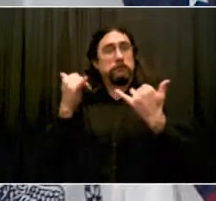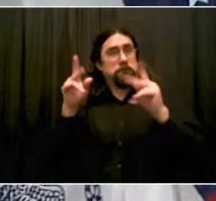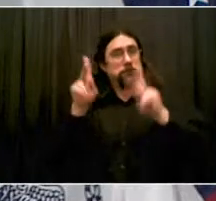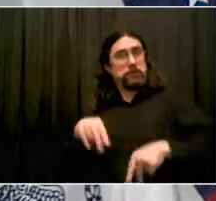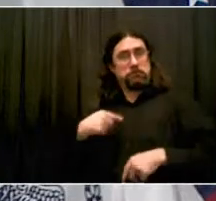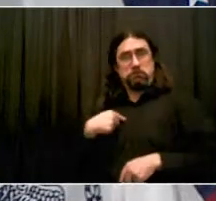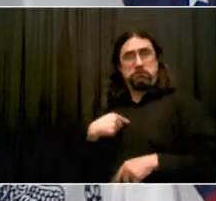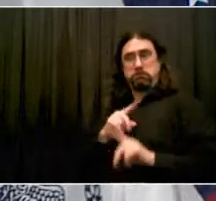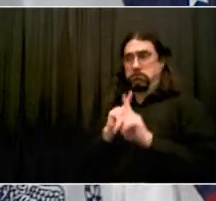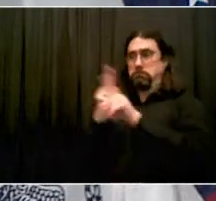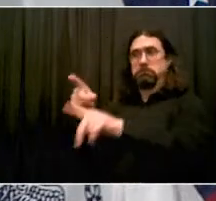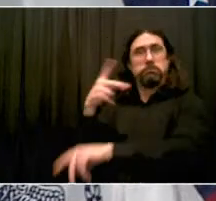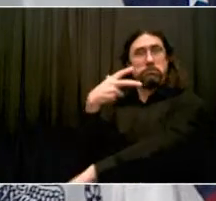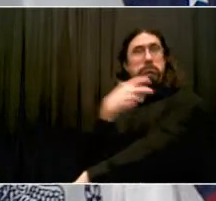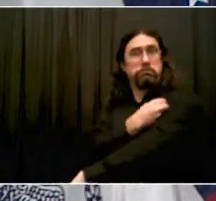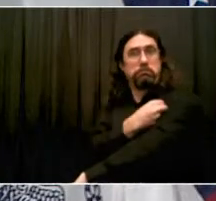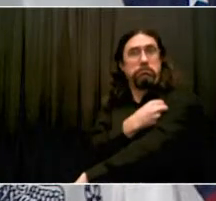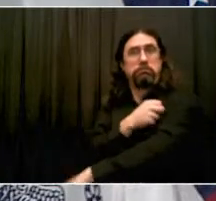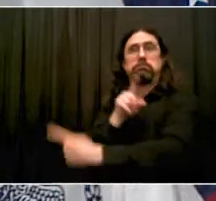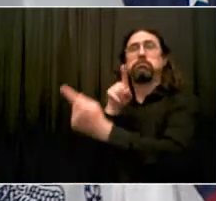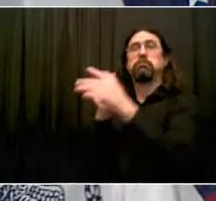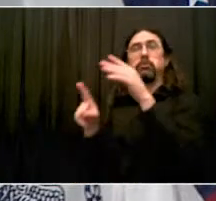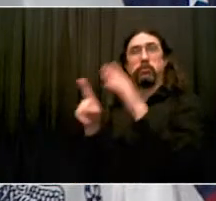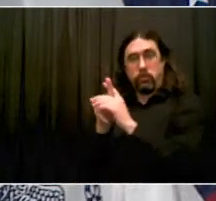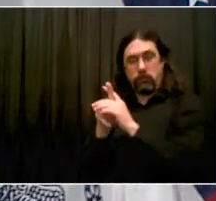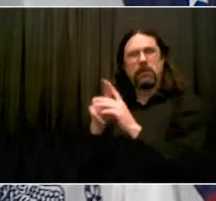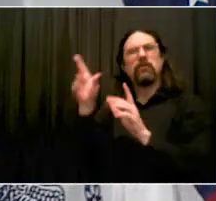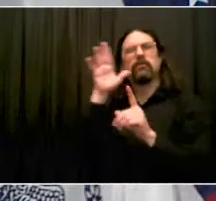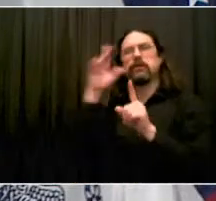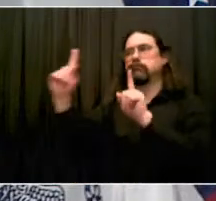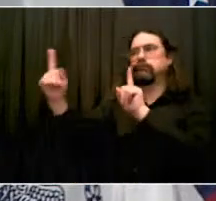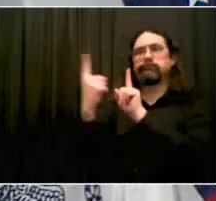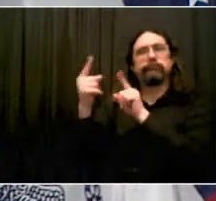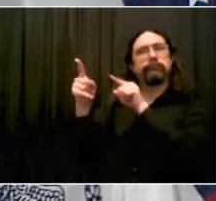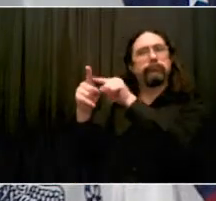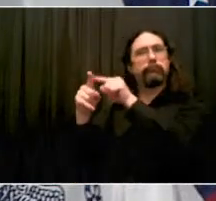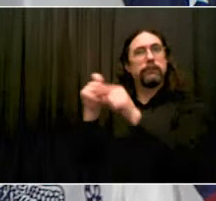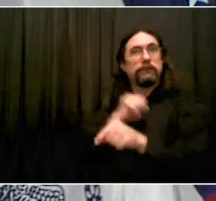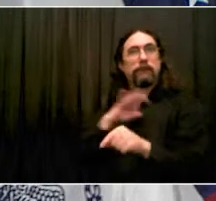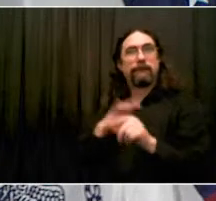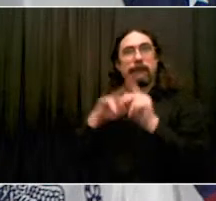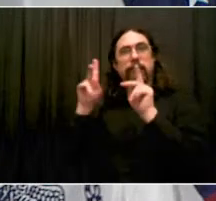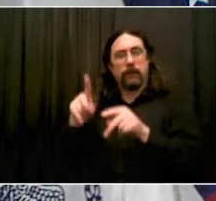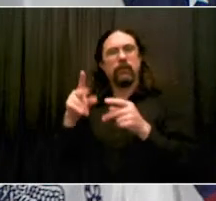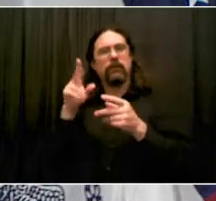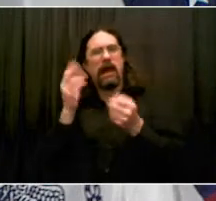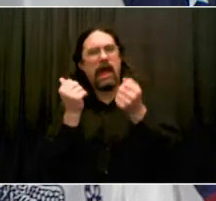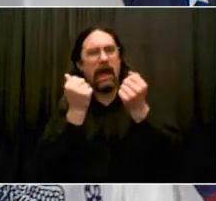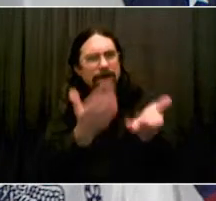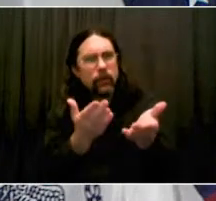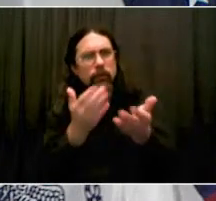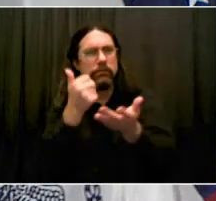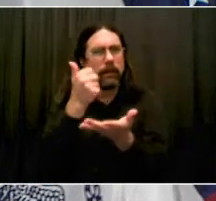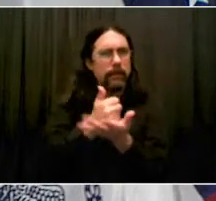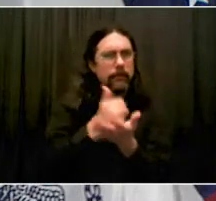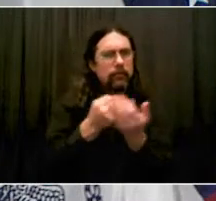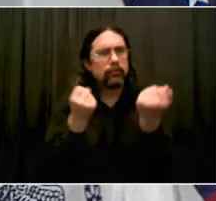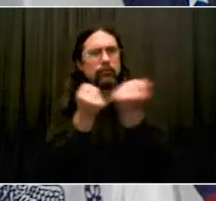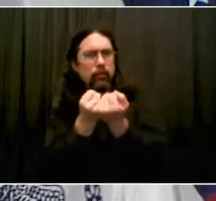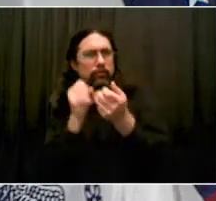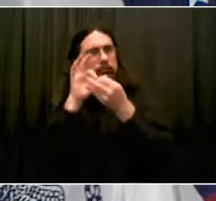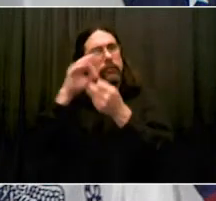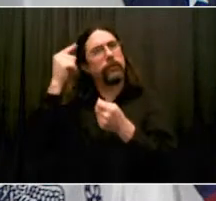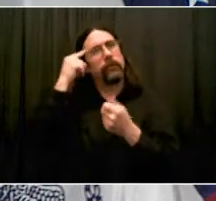more information, or if you need a follow-up appointment. We're going to be at our city-sponsored vaccination sites